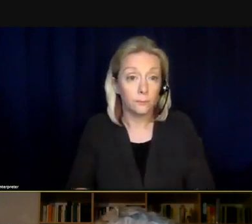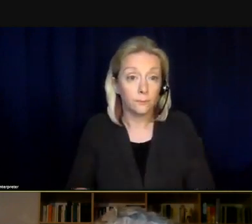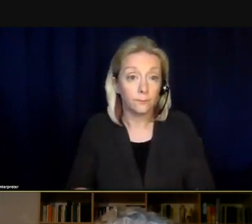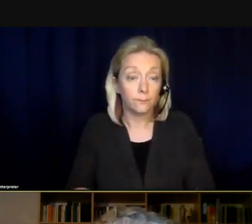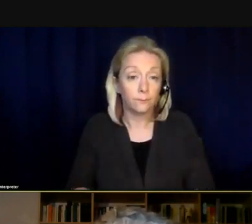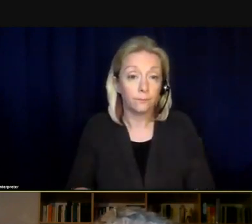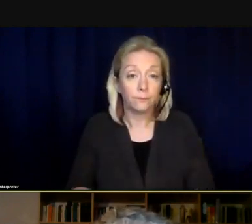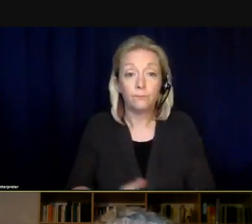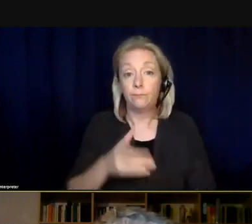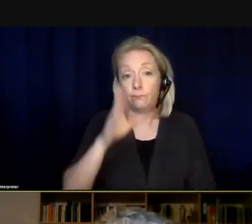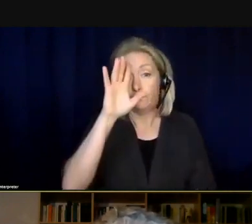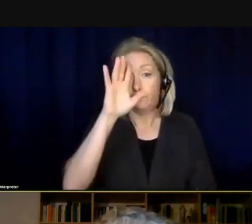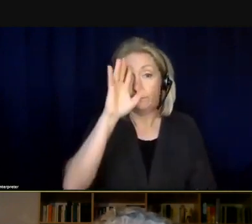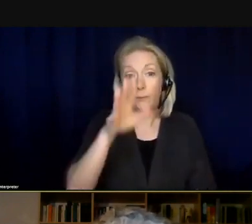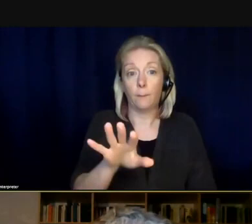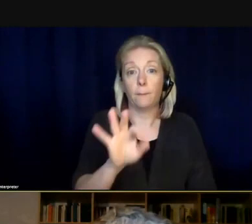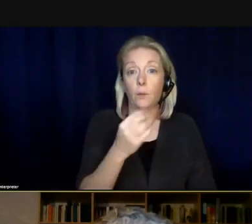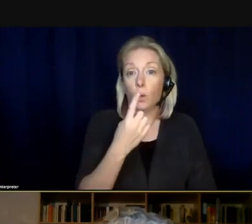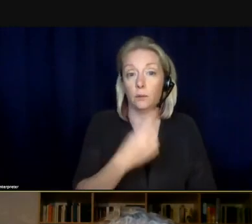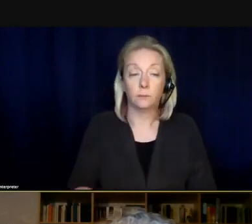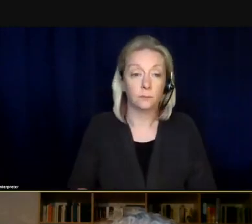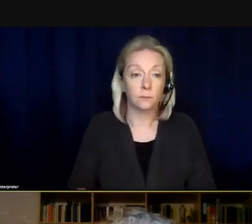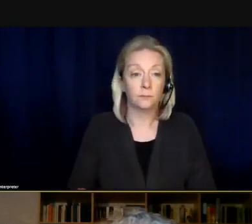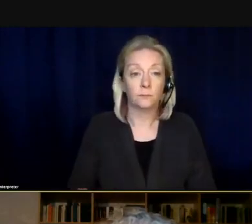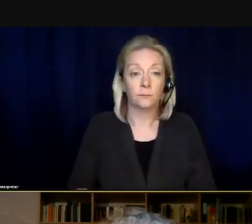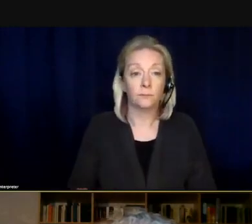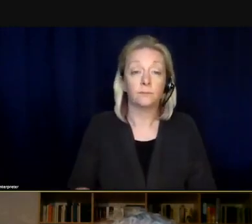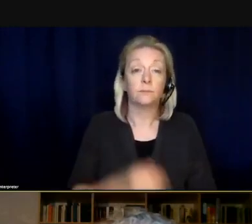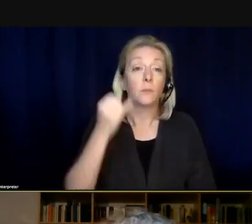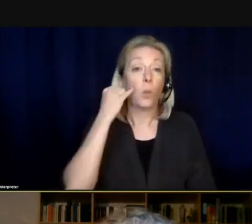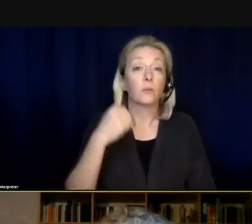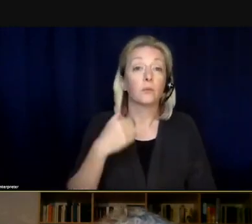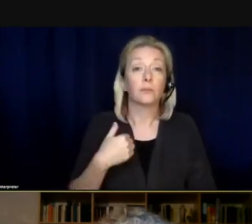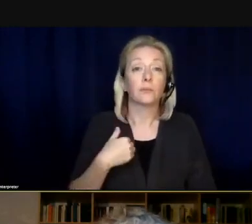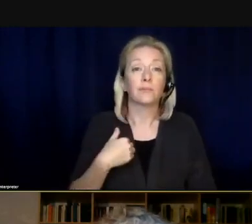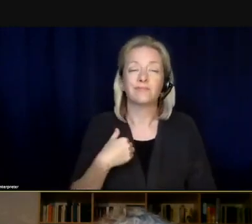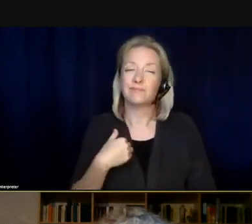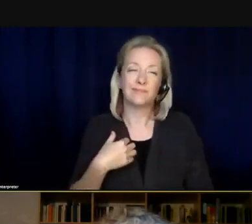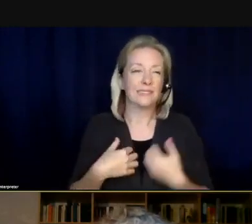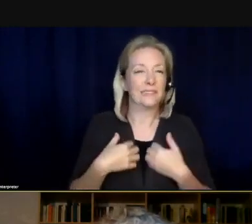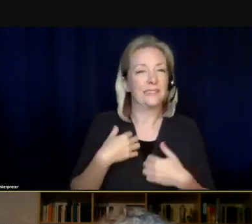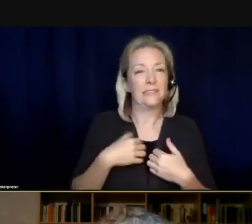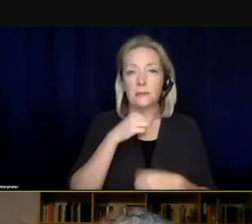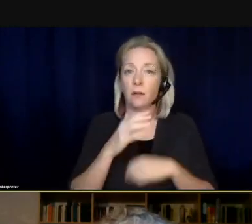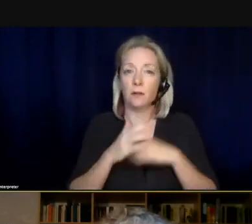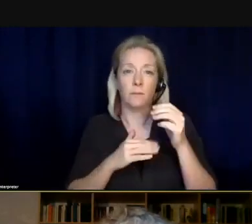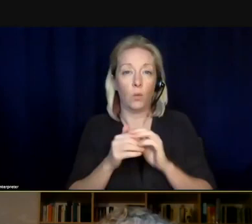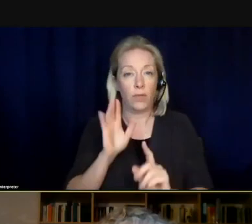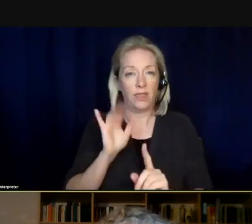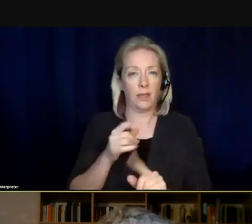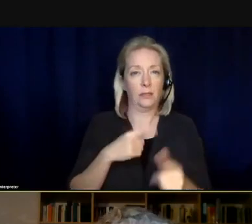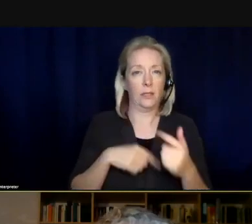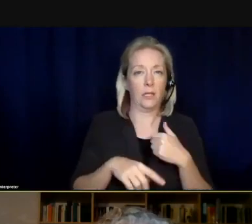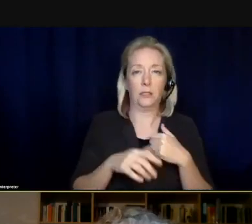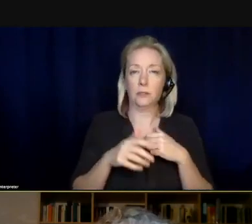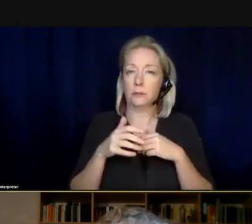So we'll just pick one for now. But if you want to say, I'm really not comfortable with that sign, or